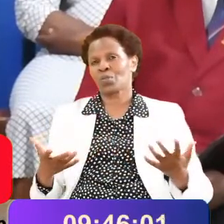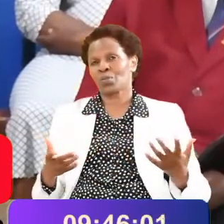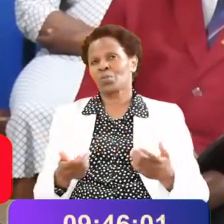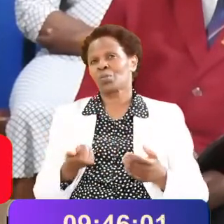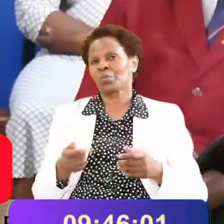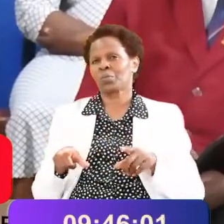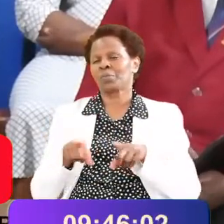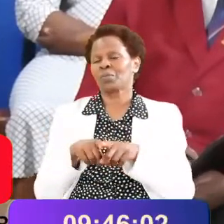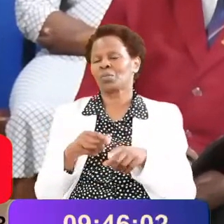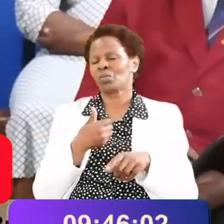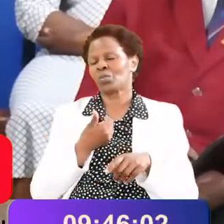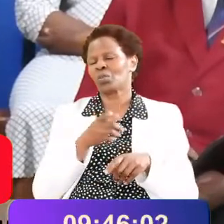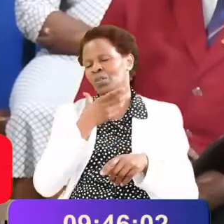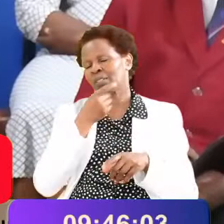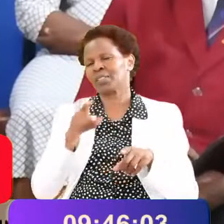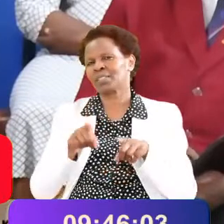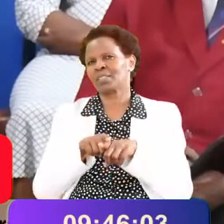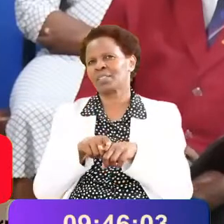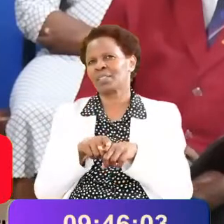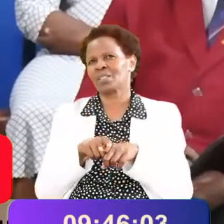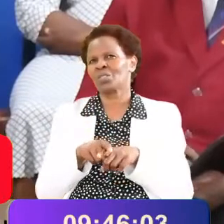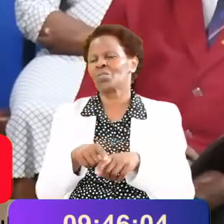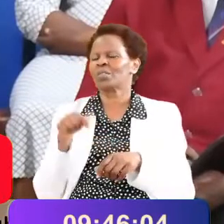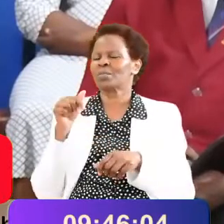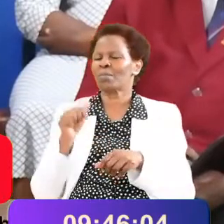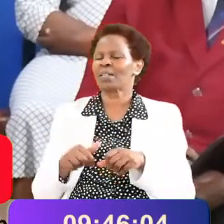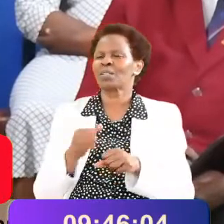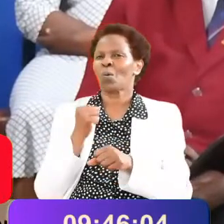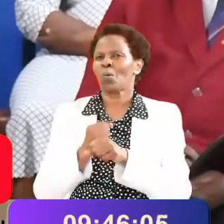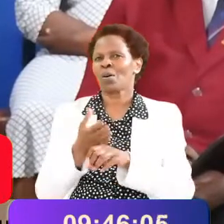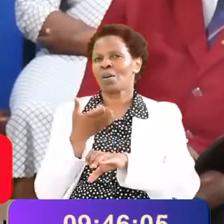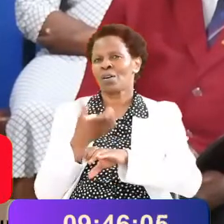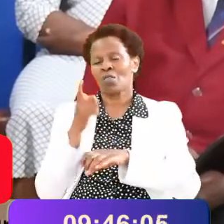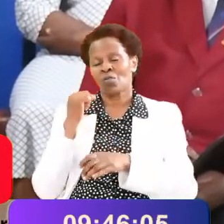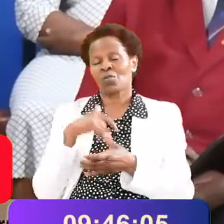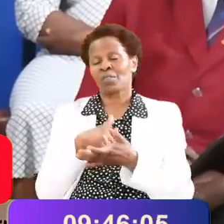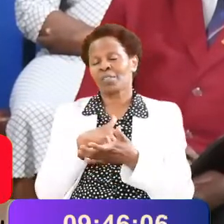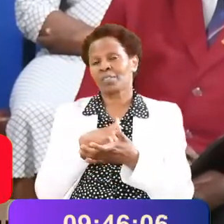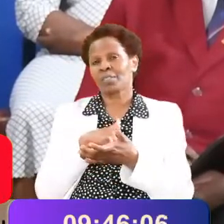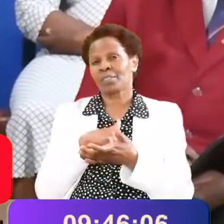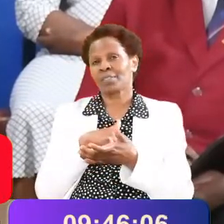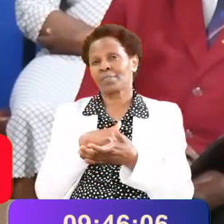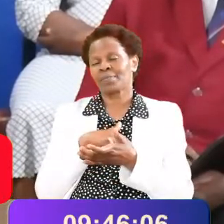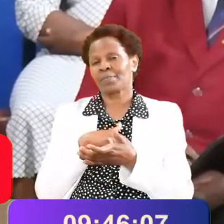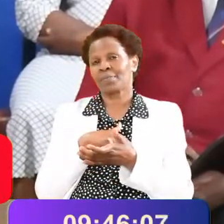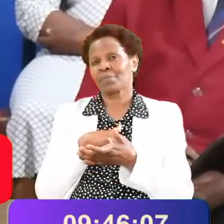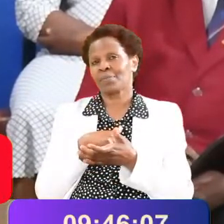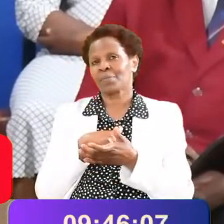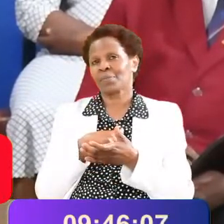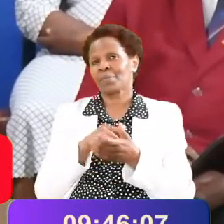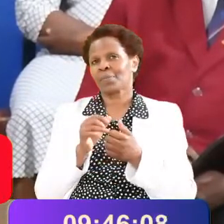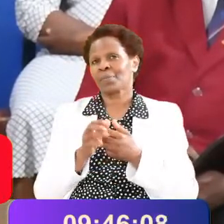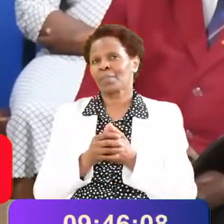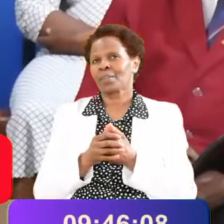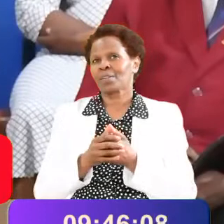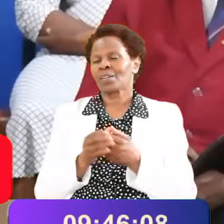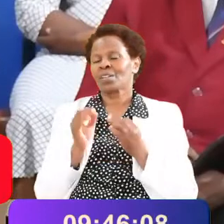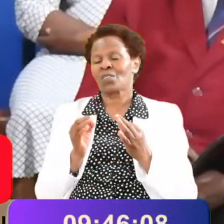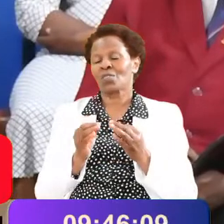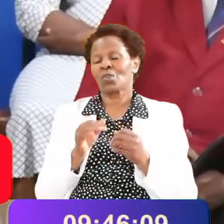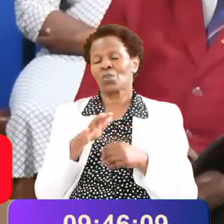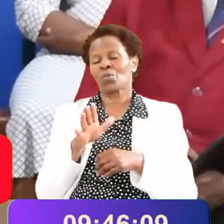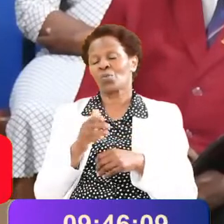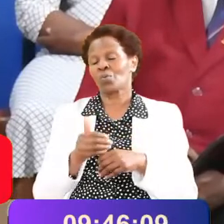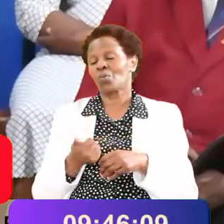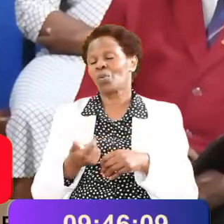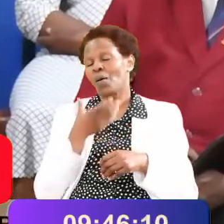It's something that you pursue. It will take effort. Just as Jesus says in Matthew 18, verse 15, if your brother has sinned against you,